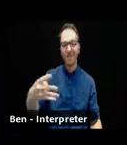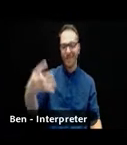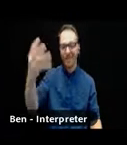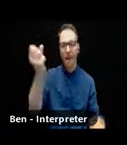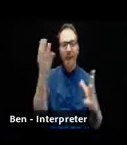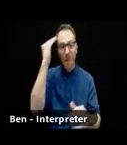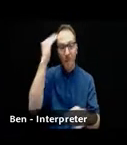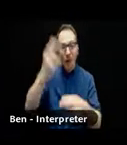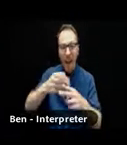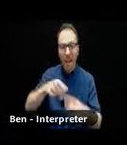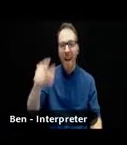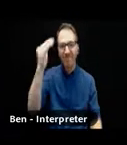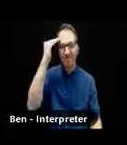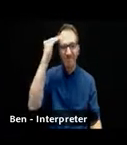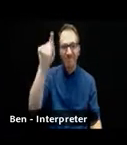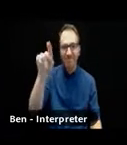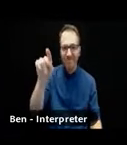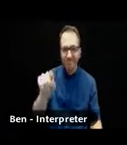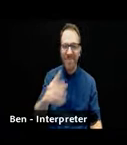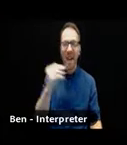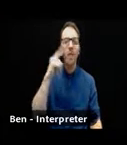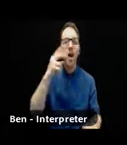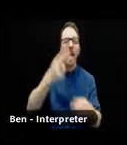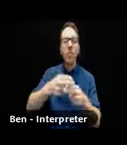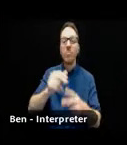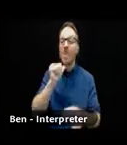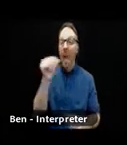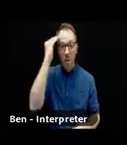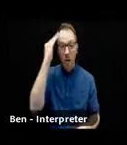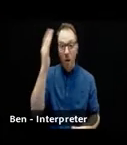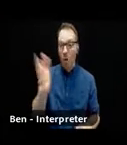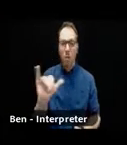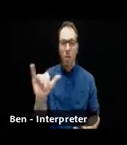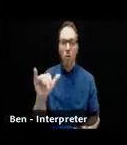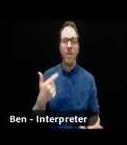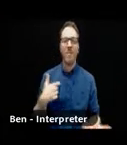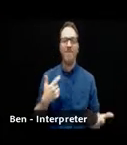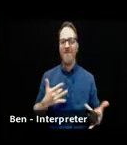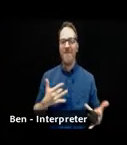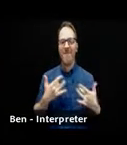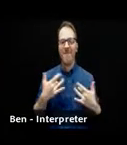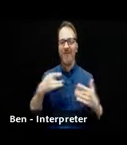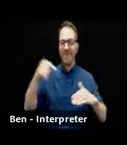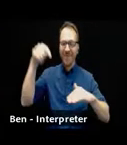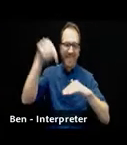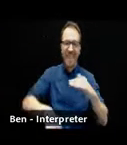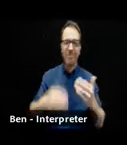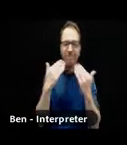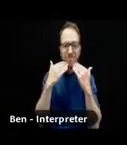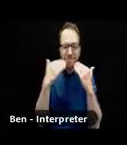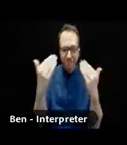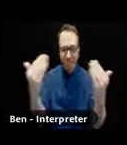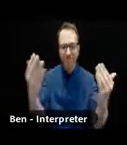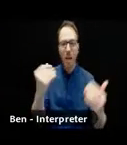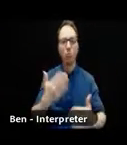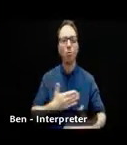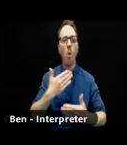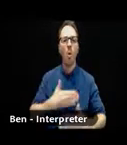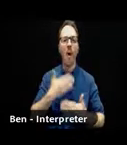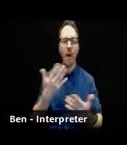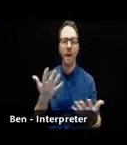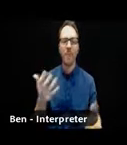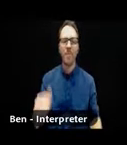names, and for the names that are not familiar, just feeling a deep sense of gratitude and joy